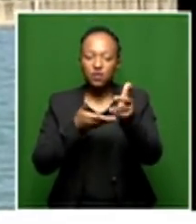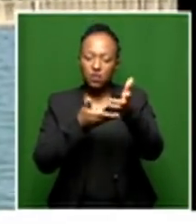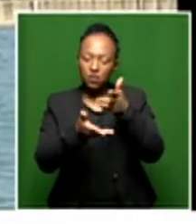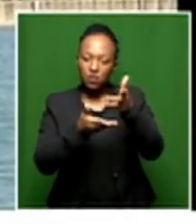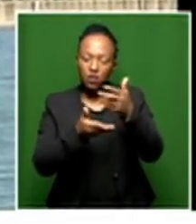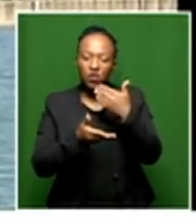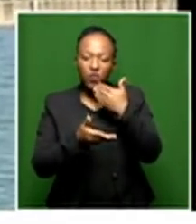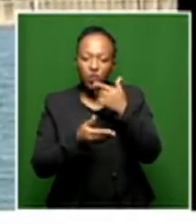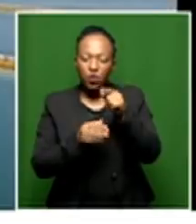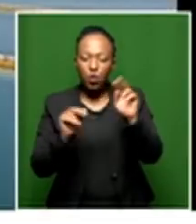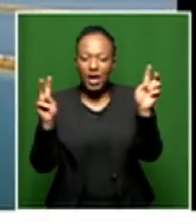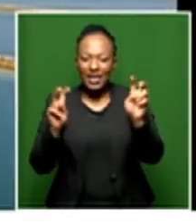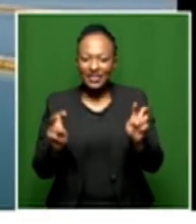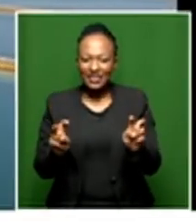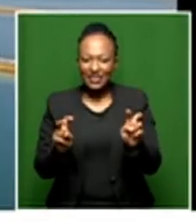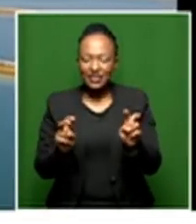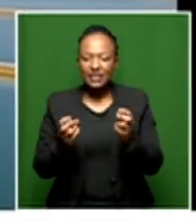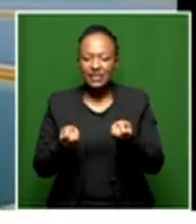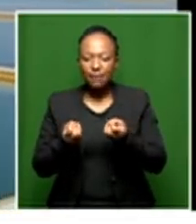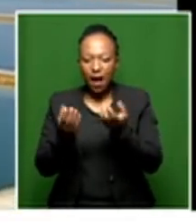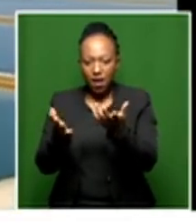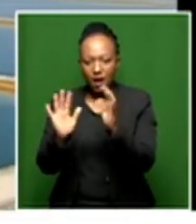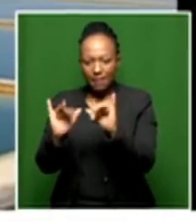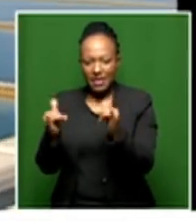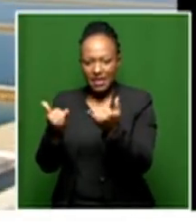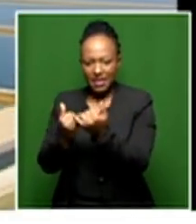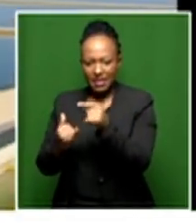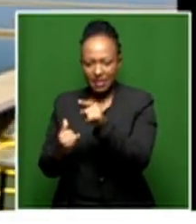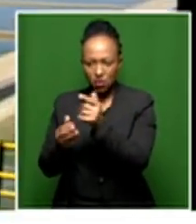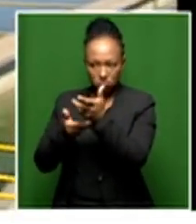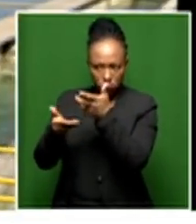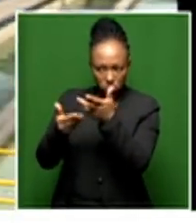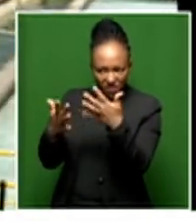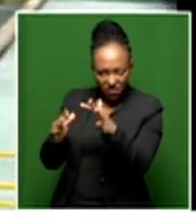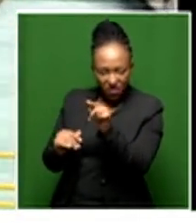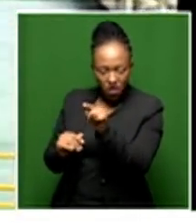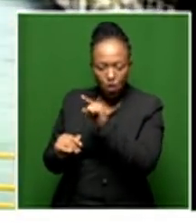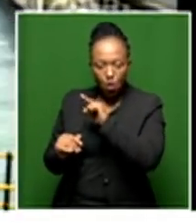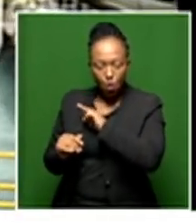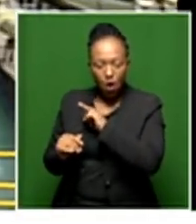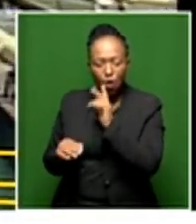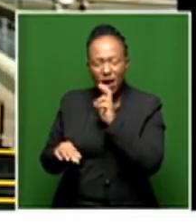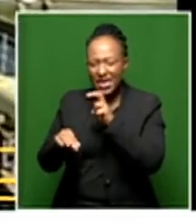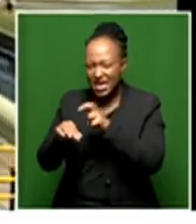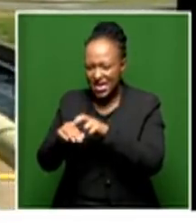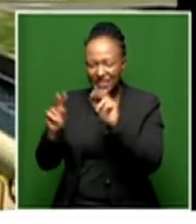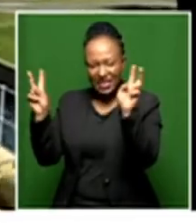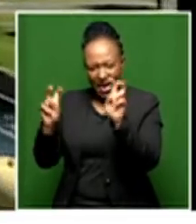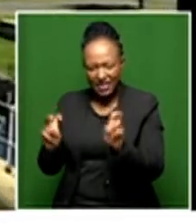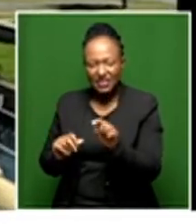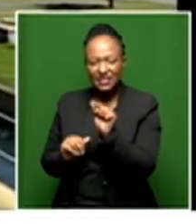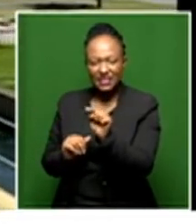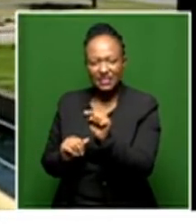with our electricity suppliers, knowing that we are an energy intensive